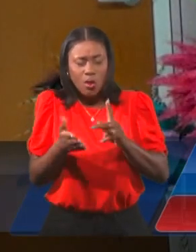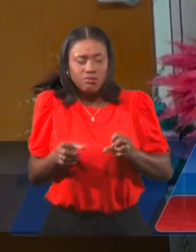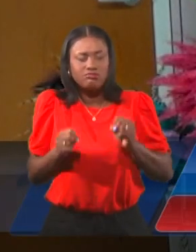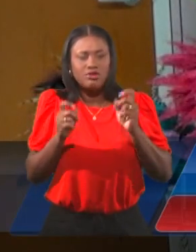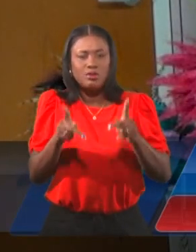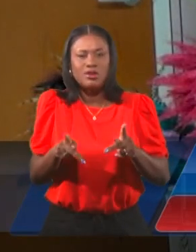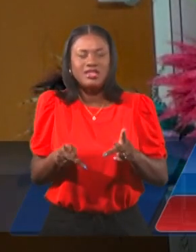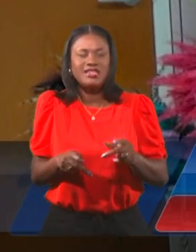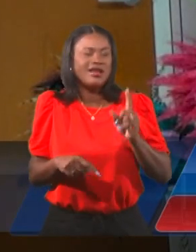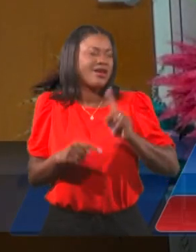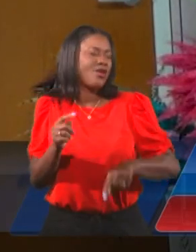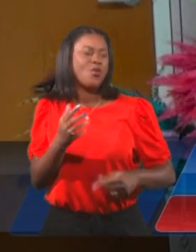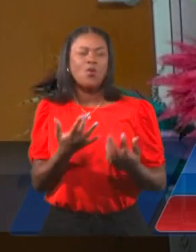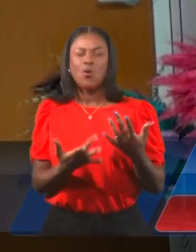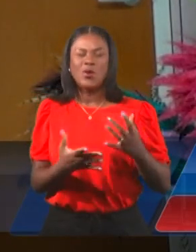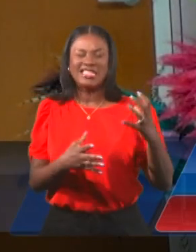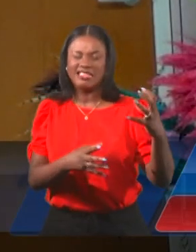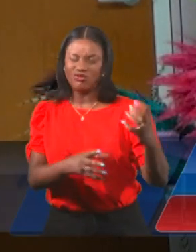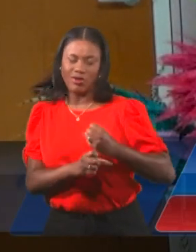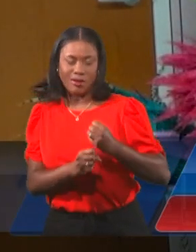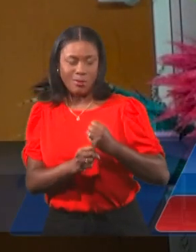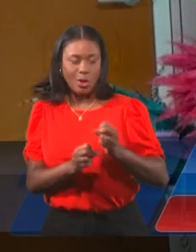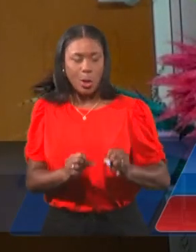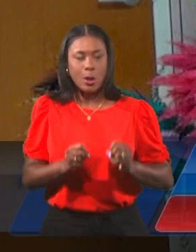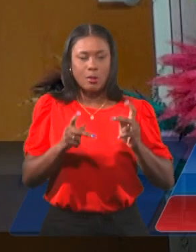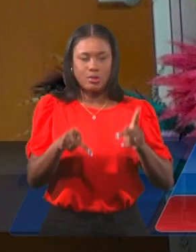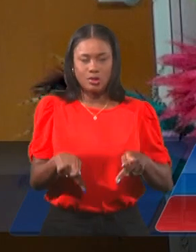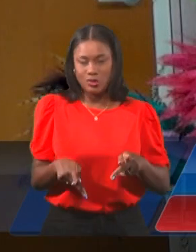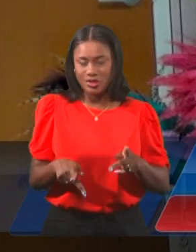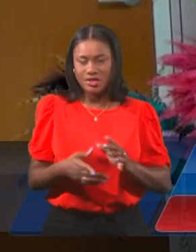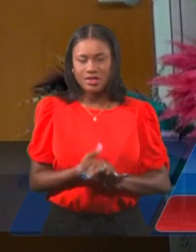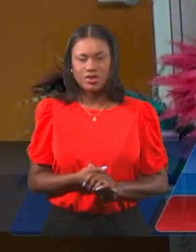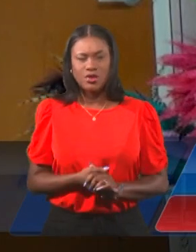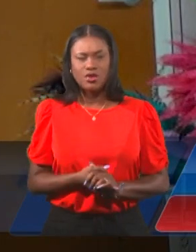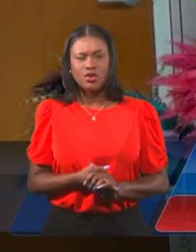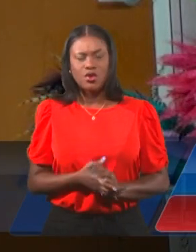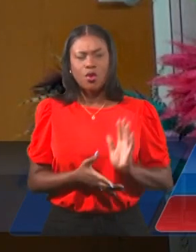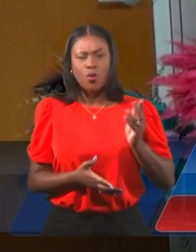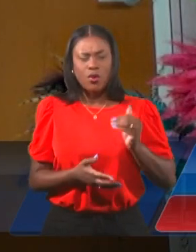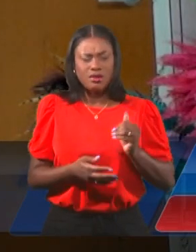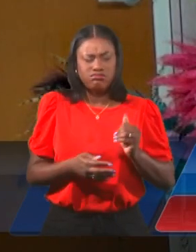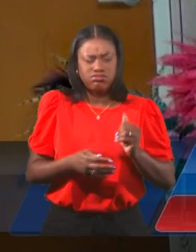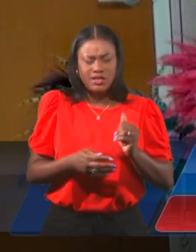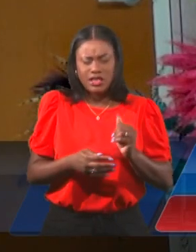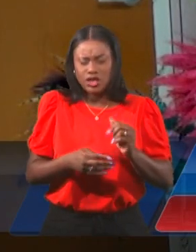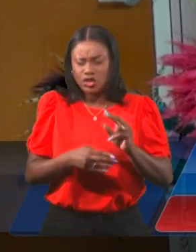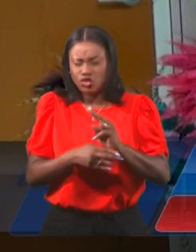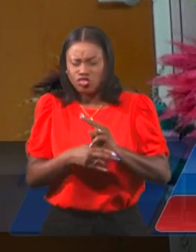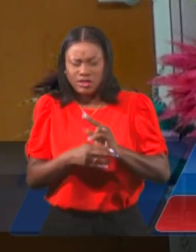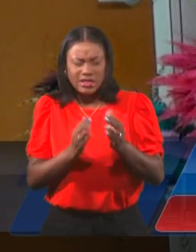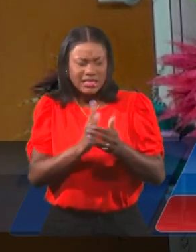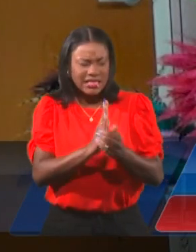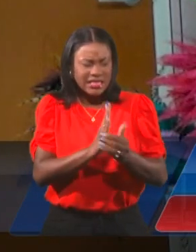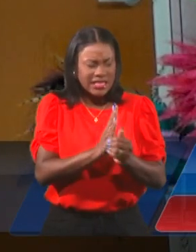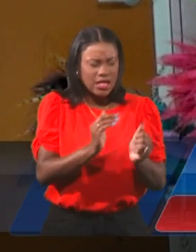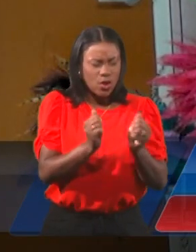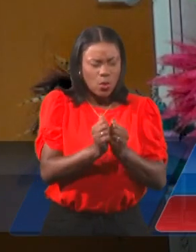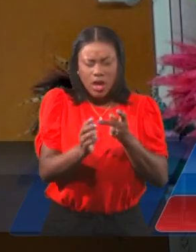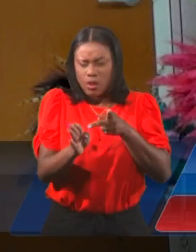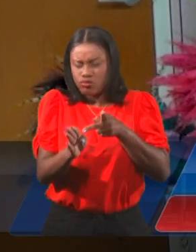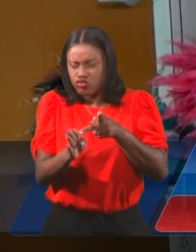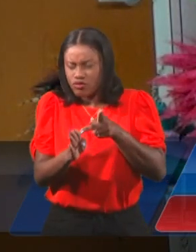I couldn't wait to grab at it. We are going to be, you know, hands-on with professional